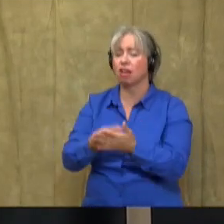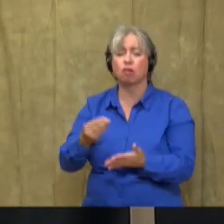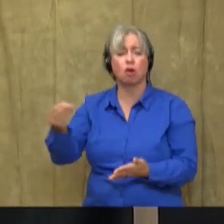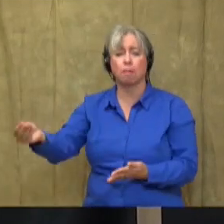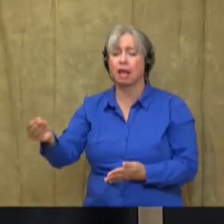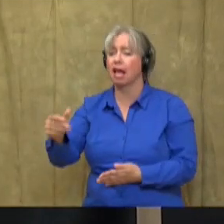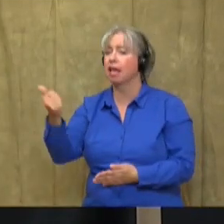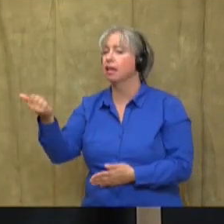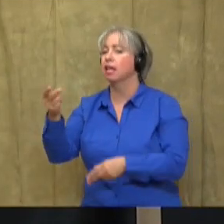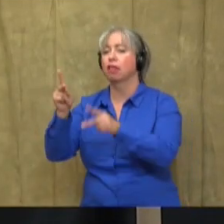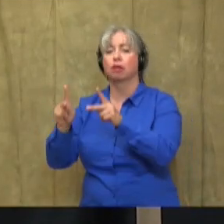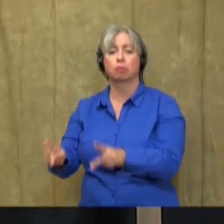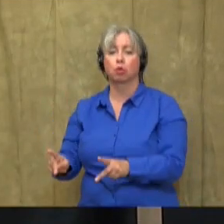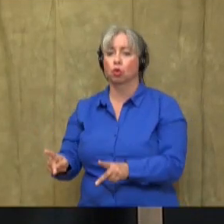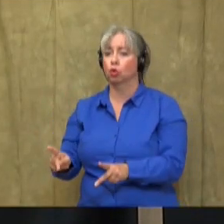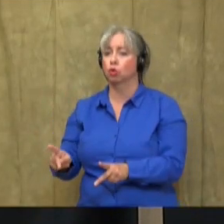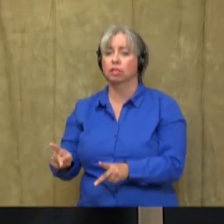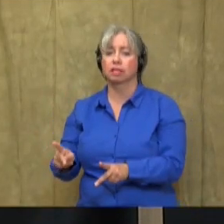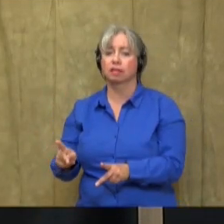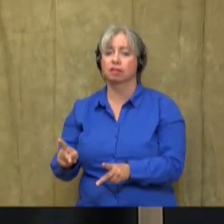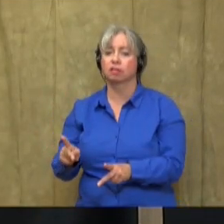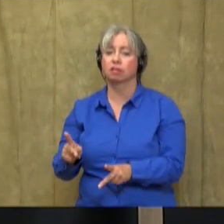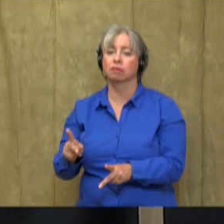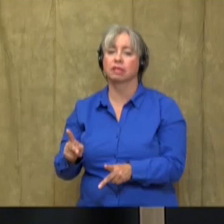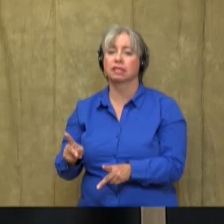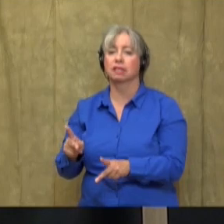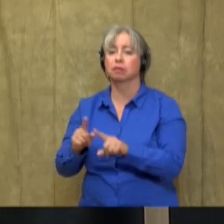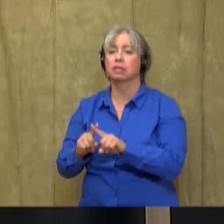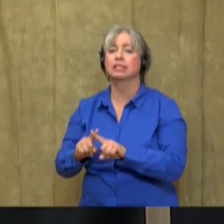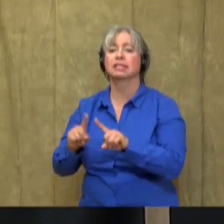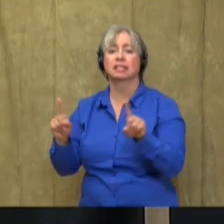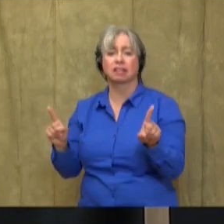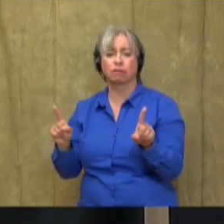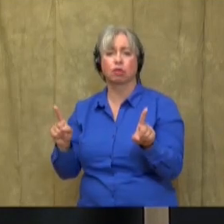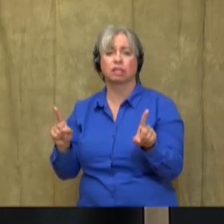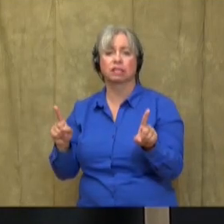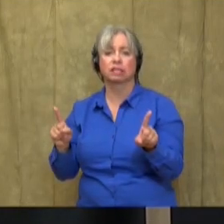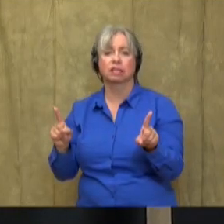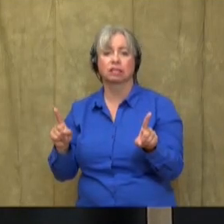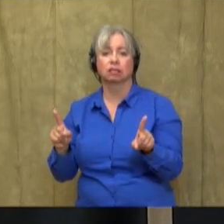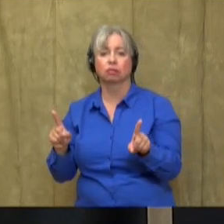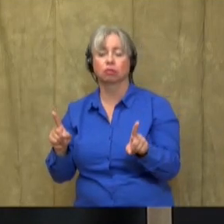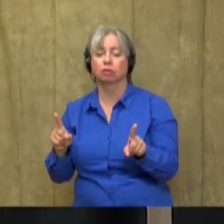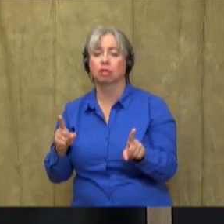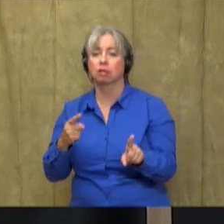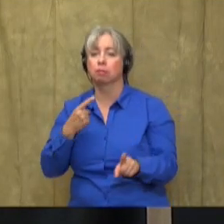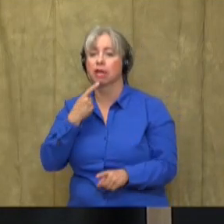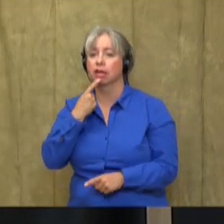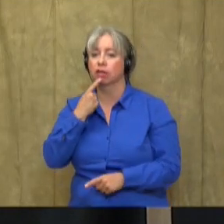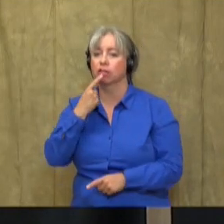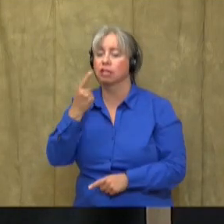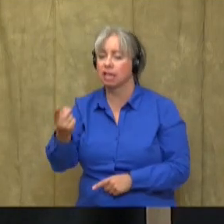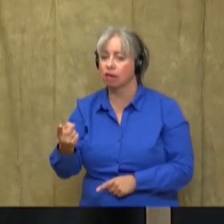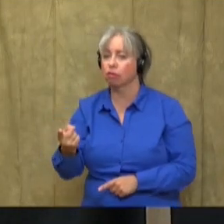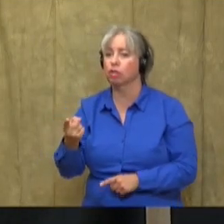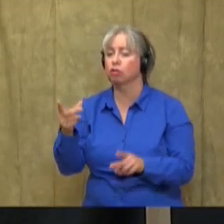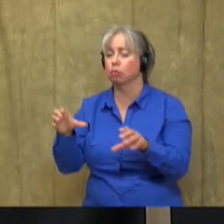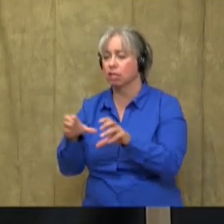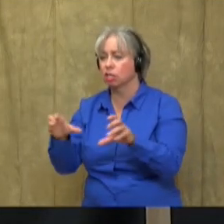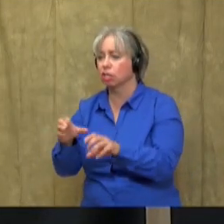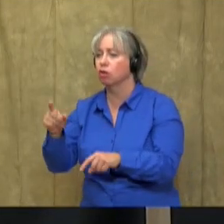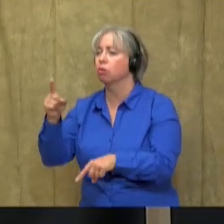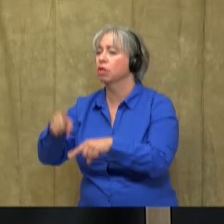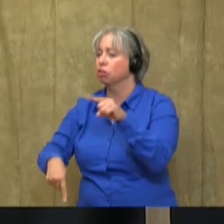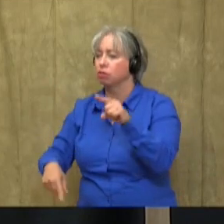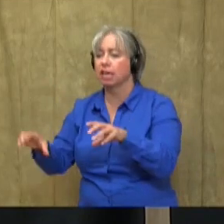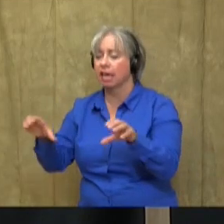person. So it wasn't slavery in that way. It was more slavery in being told what you could or could not do, because they could